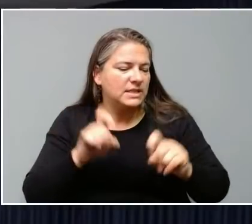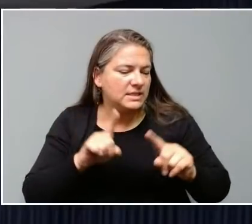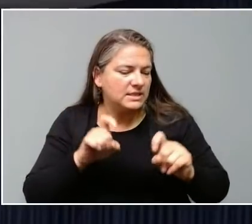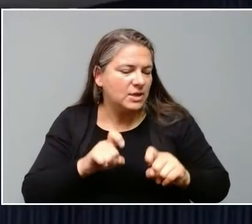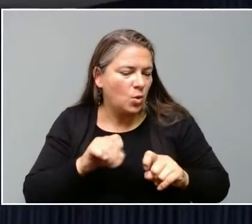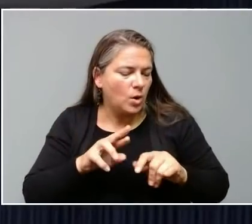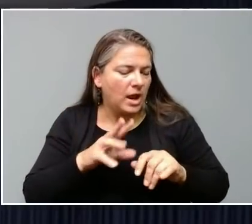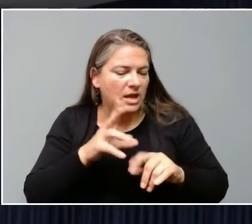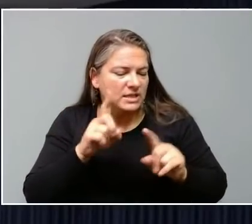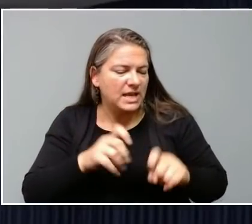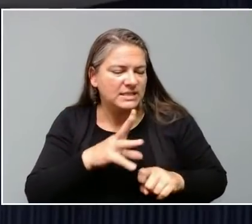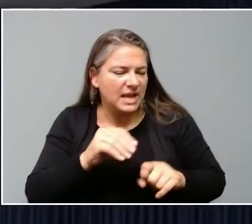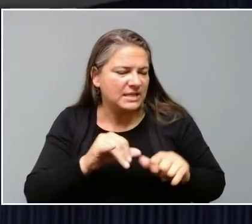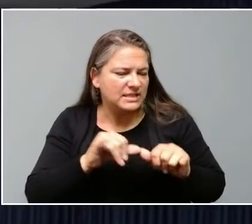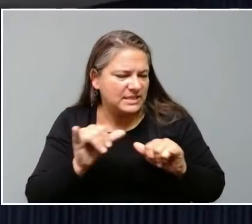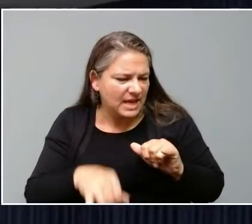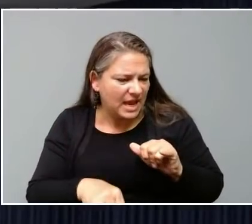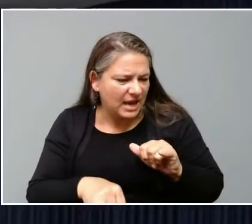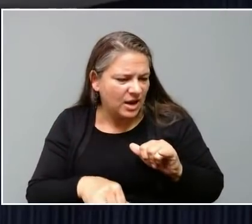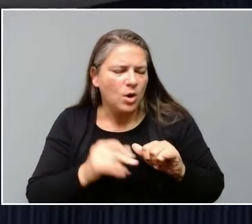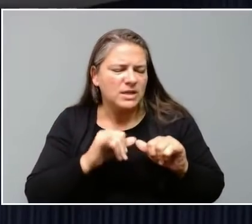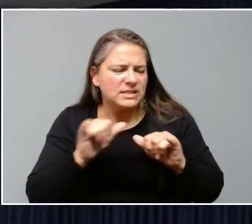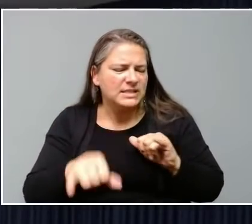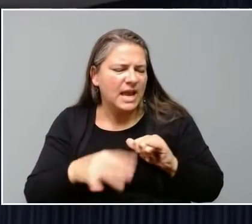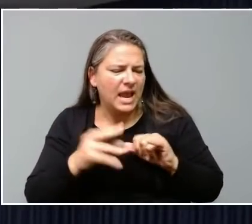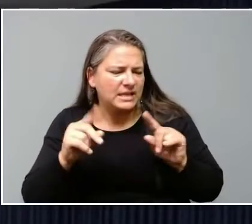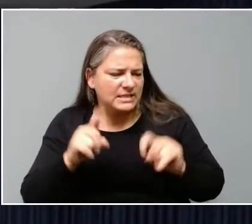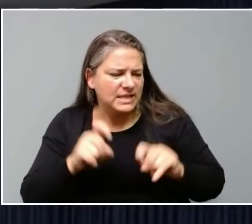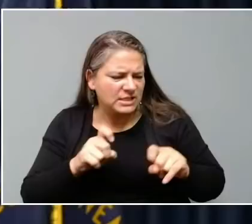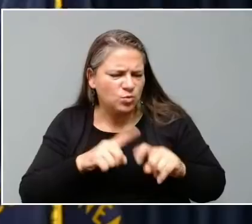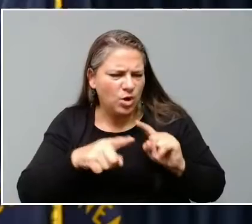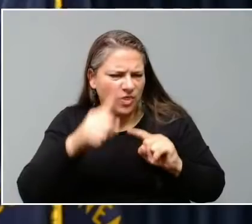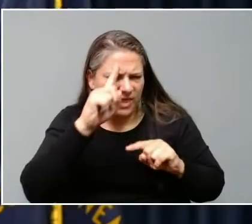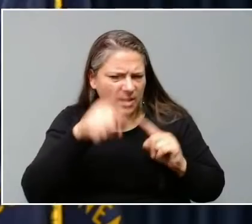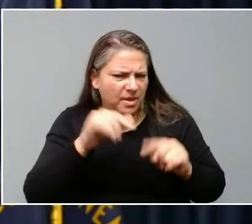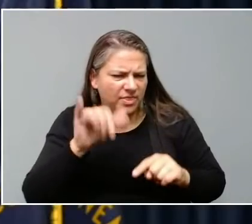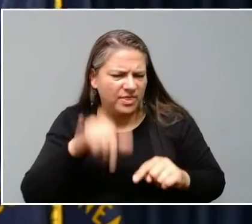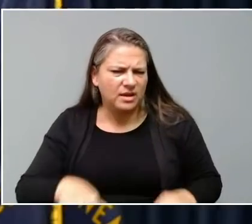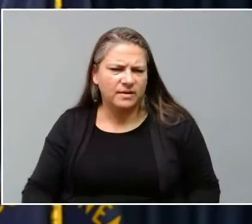perhaps you should say stay and test. What do you think of that option?